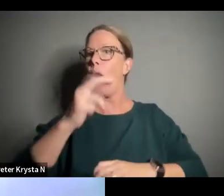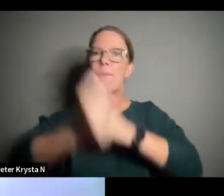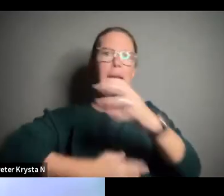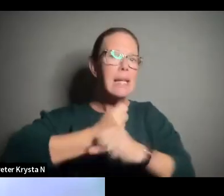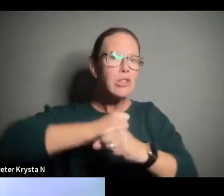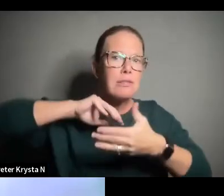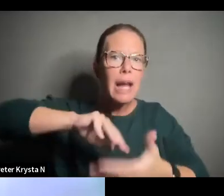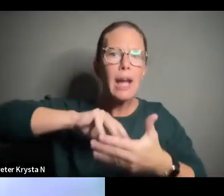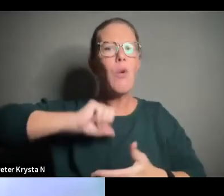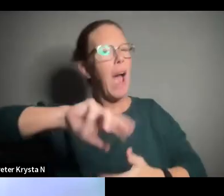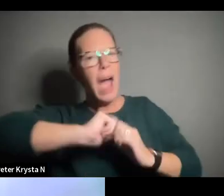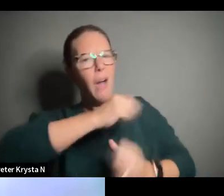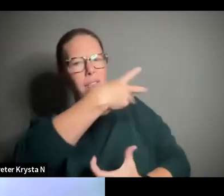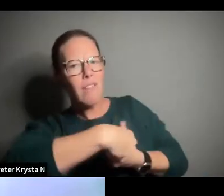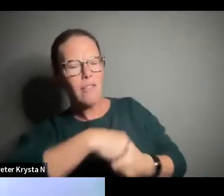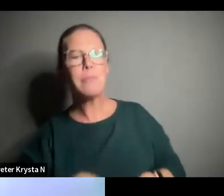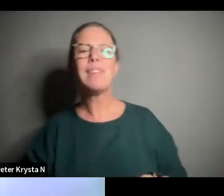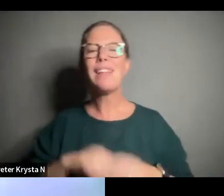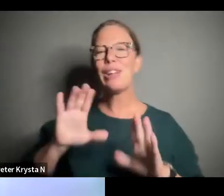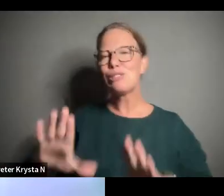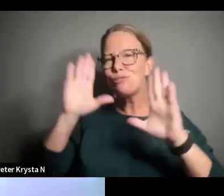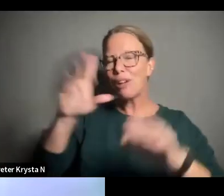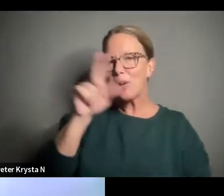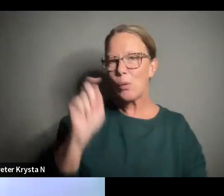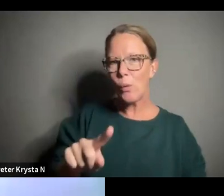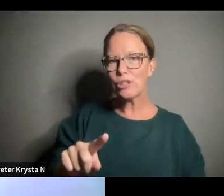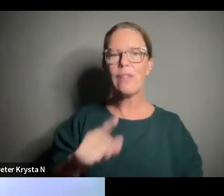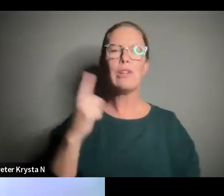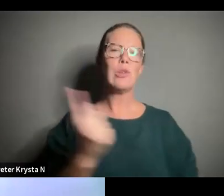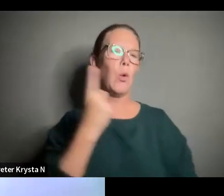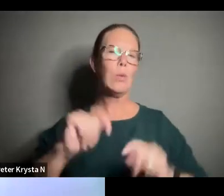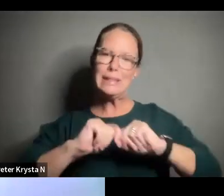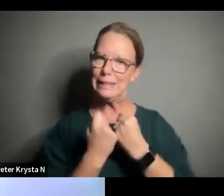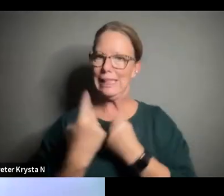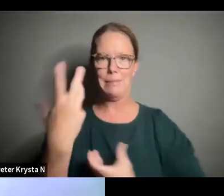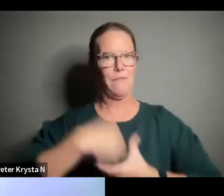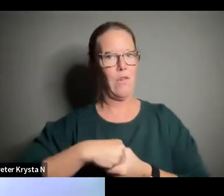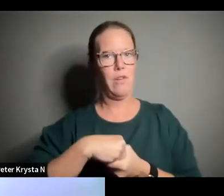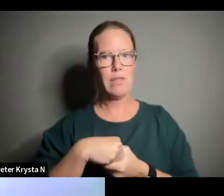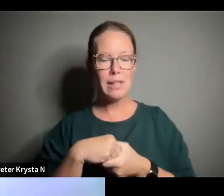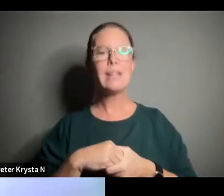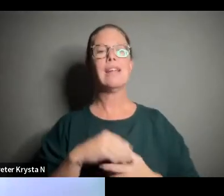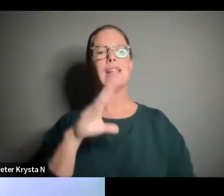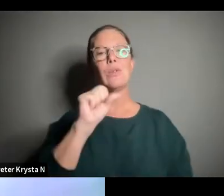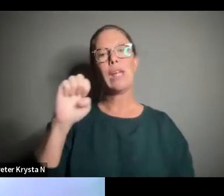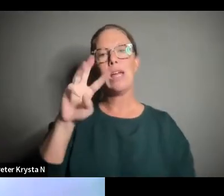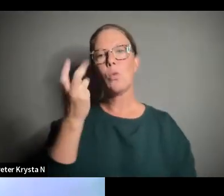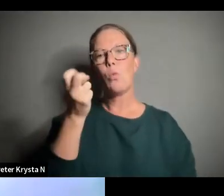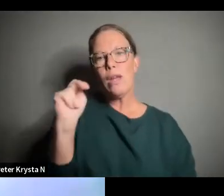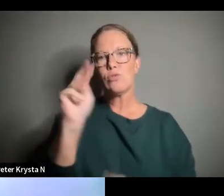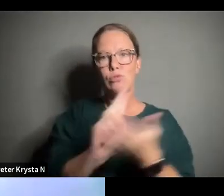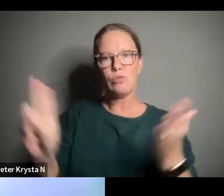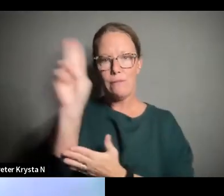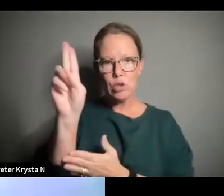did you get involved in this? Well, that's a great question. And there's always a team involved. And so at Case Western Reserve University, where I'm the professor